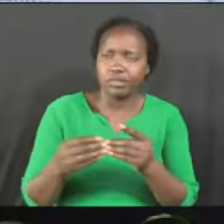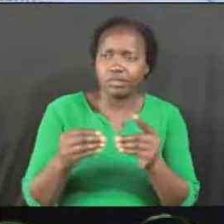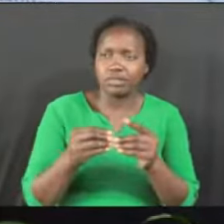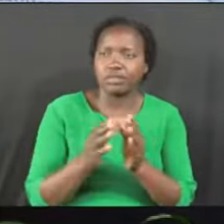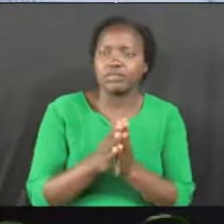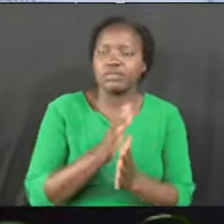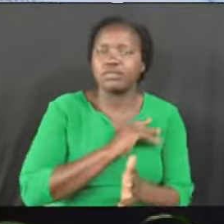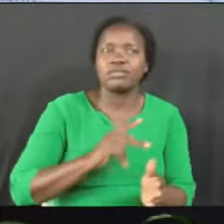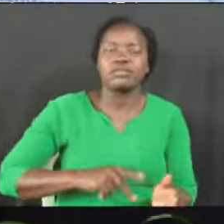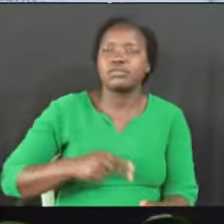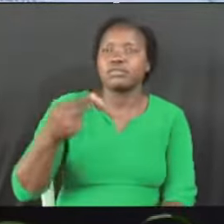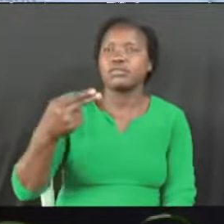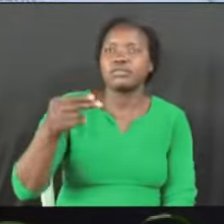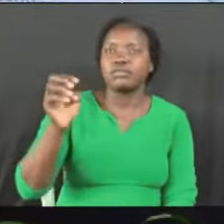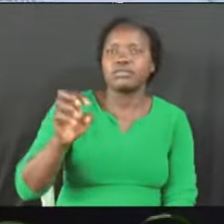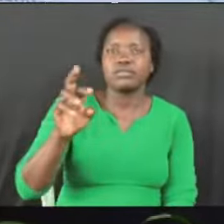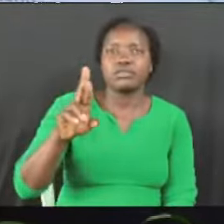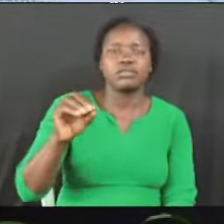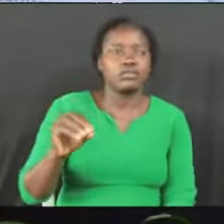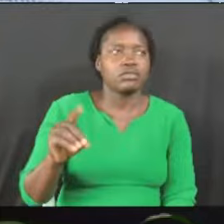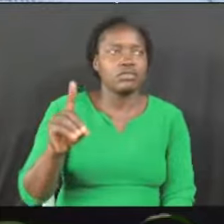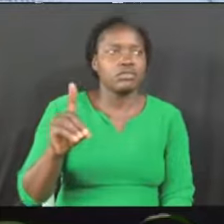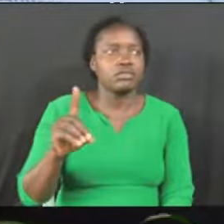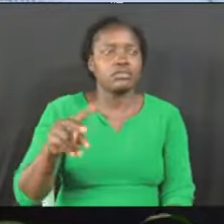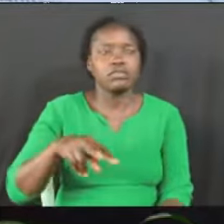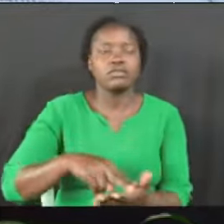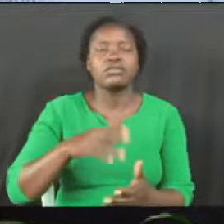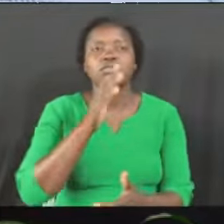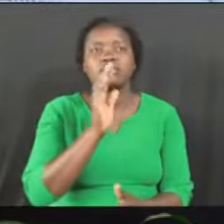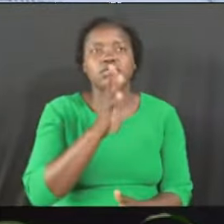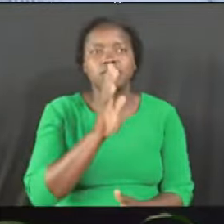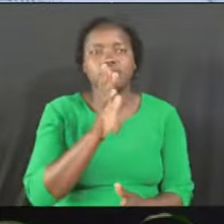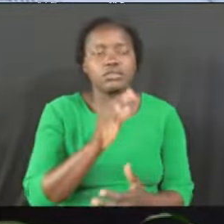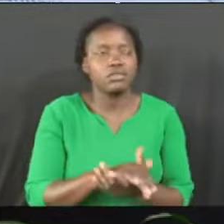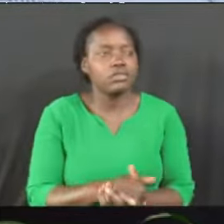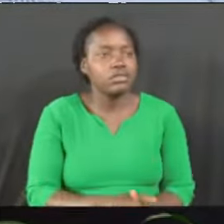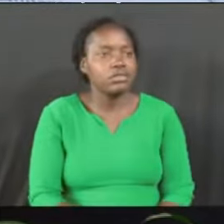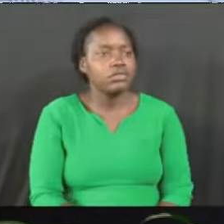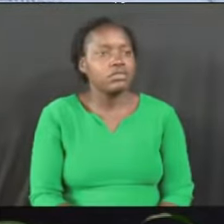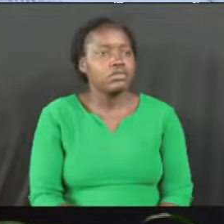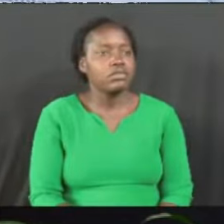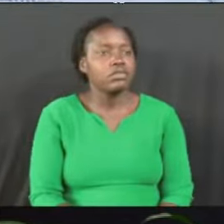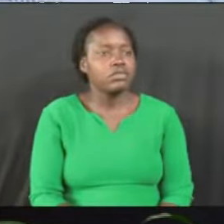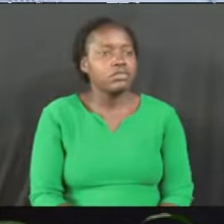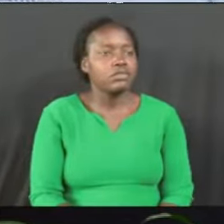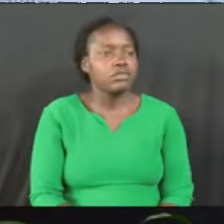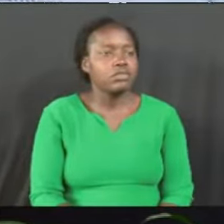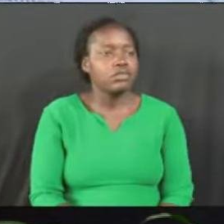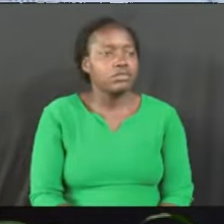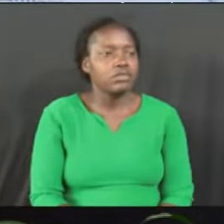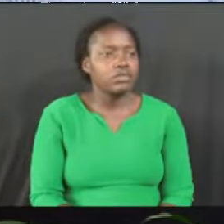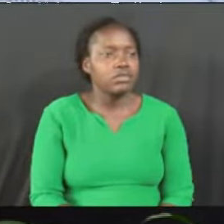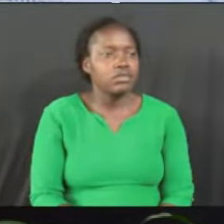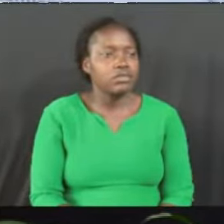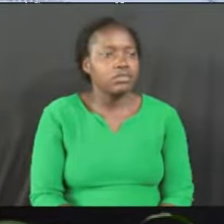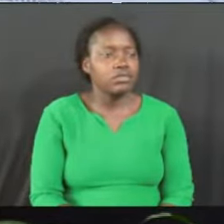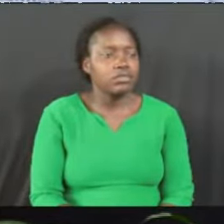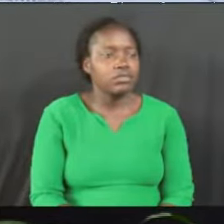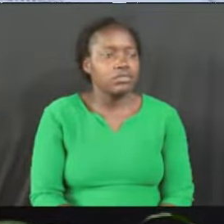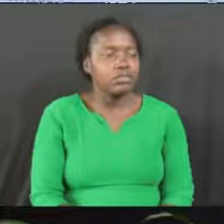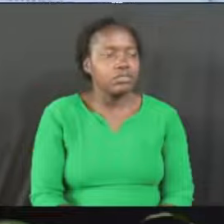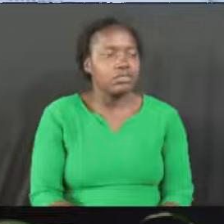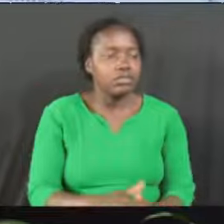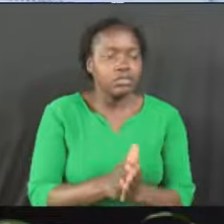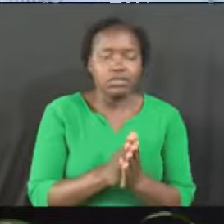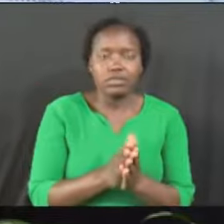Herod gets up to speak. And nothing but